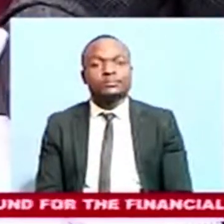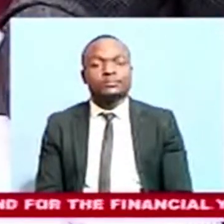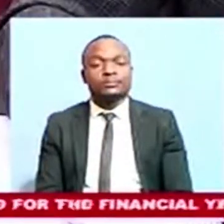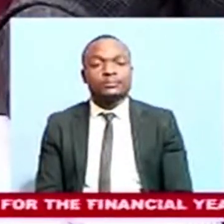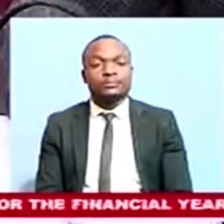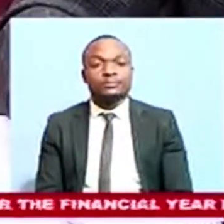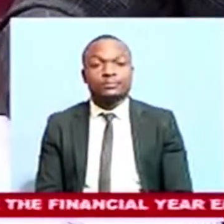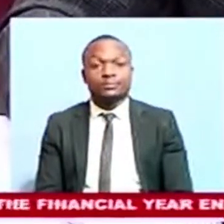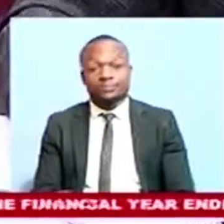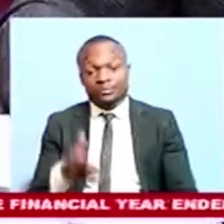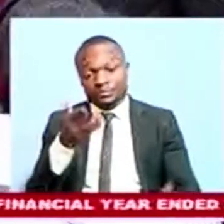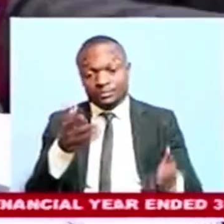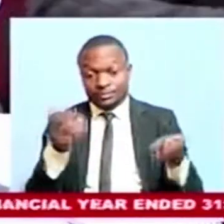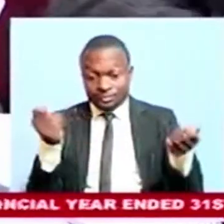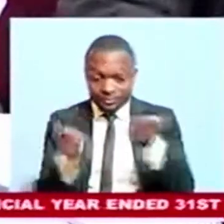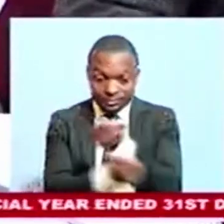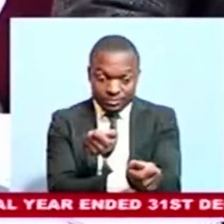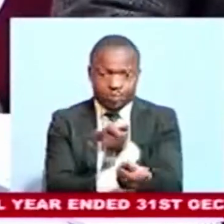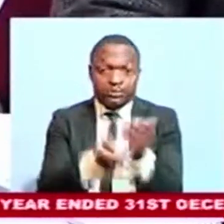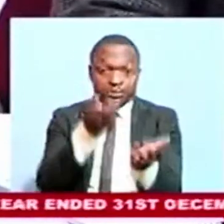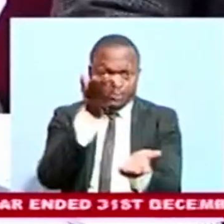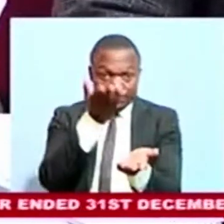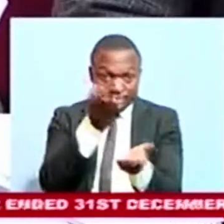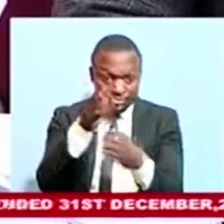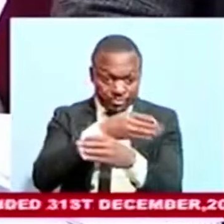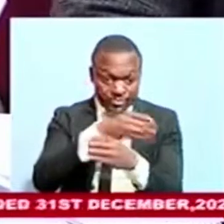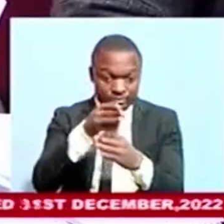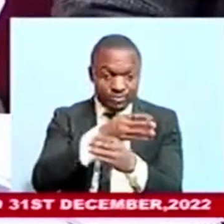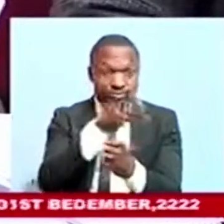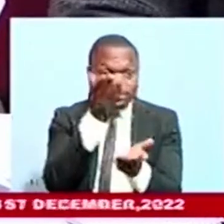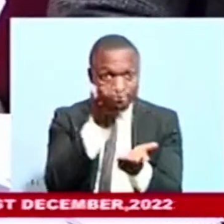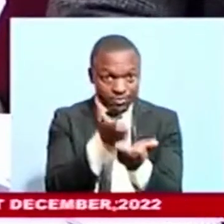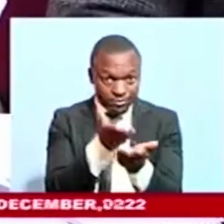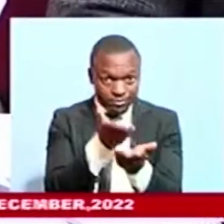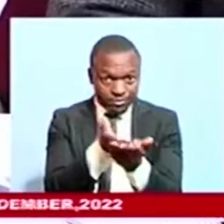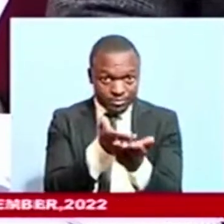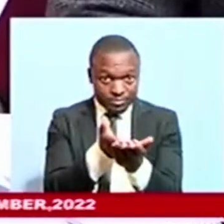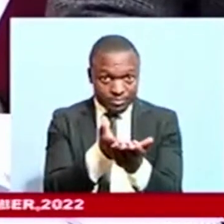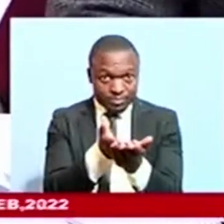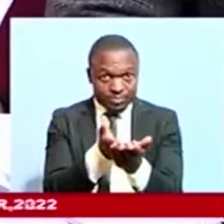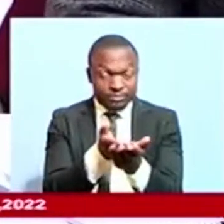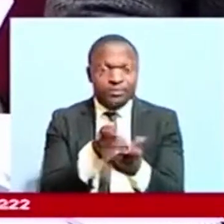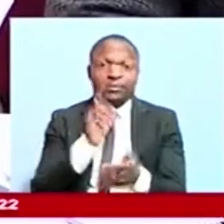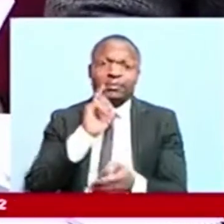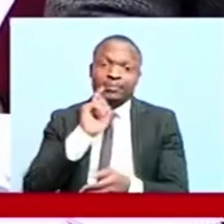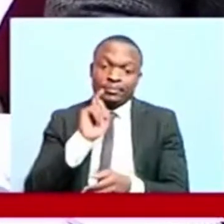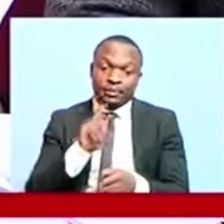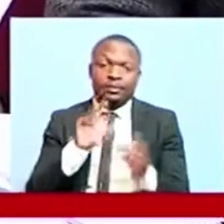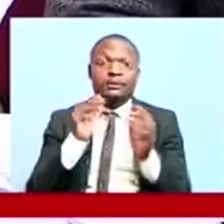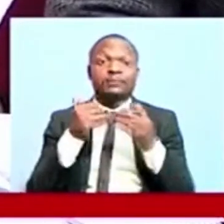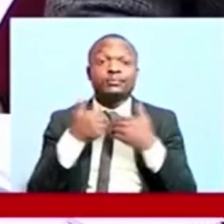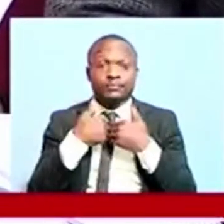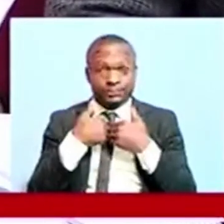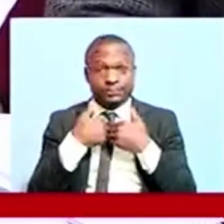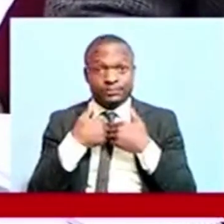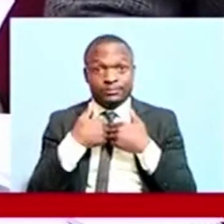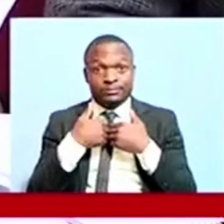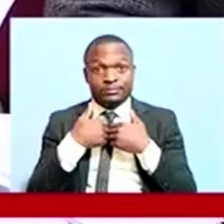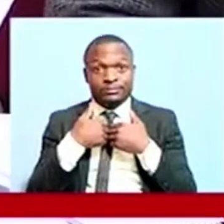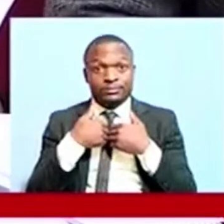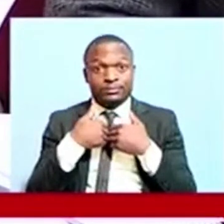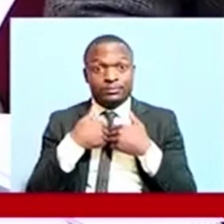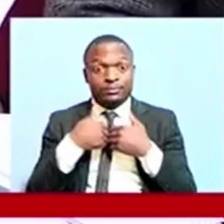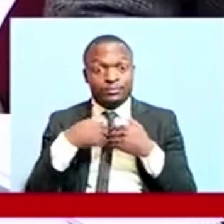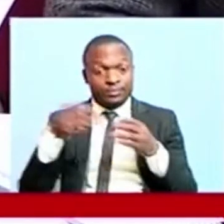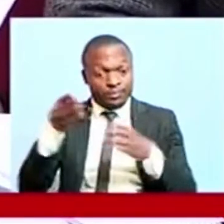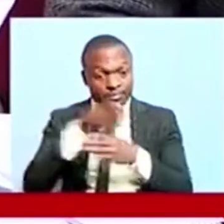We've done the change of business, or nature of business. I'm sure I should have, on the nature of business